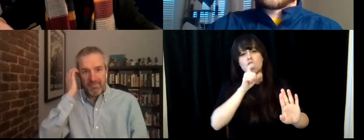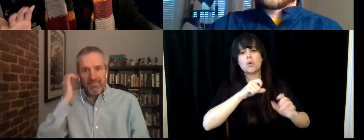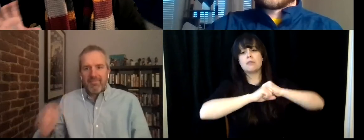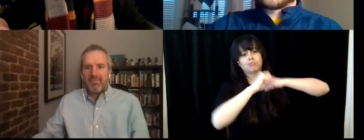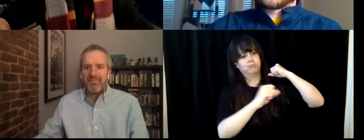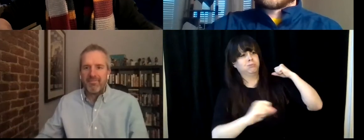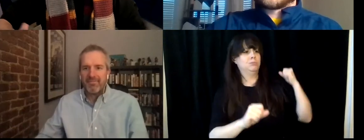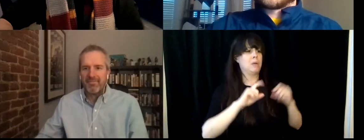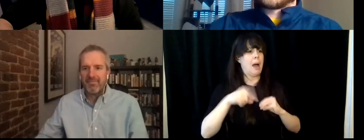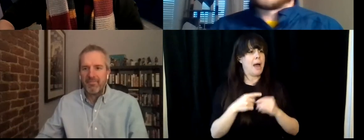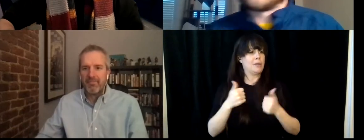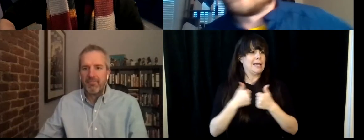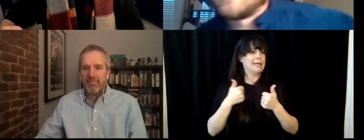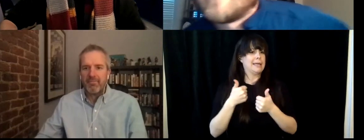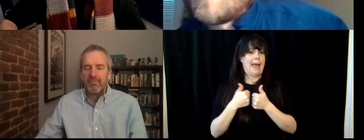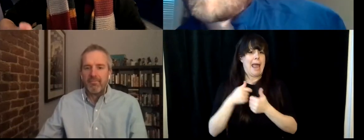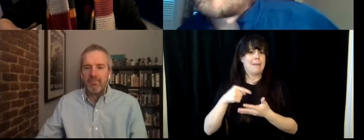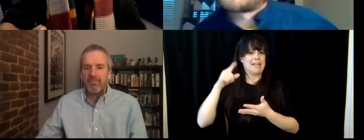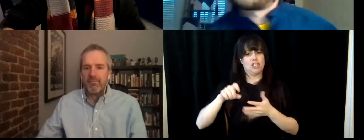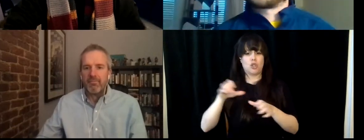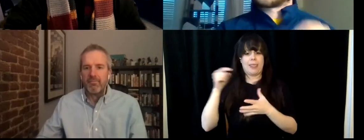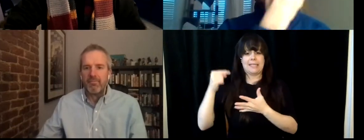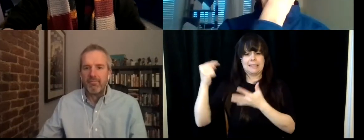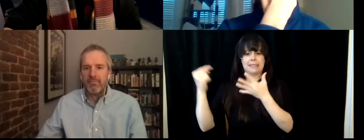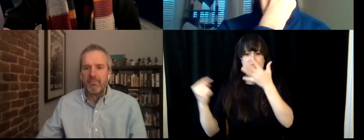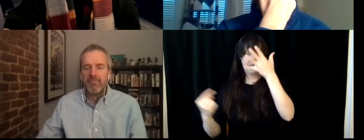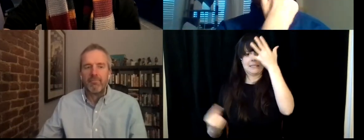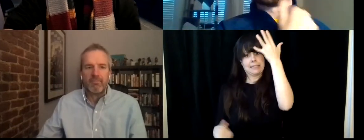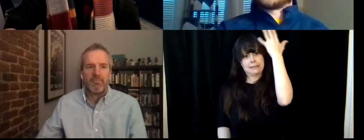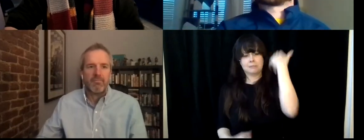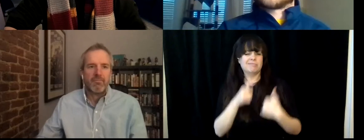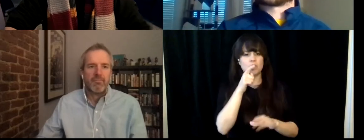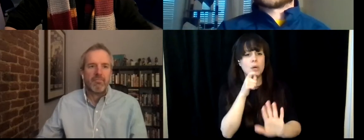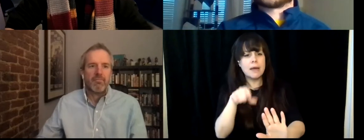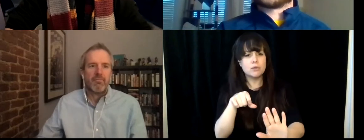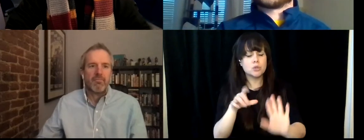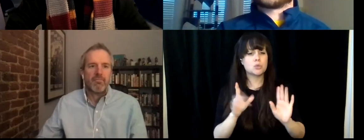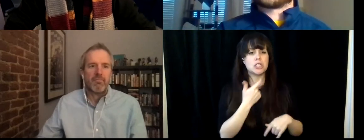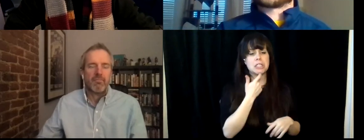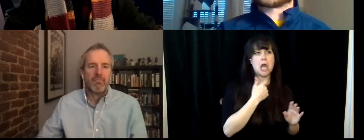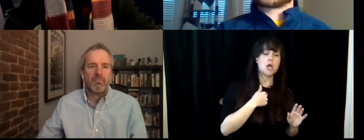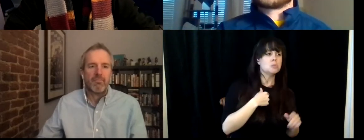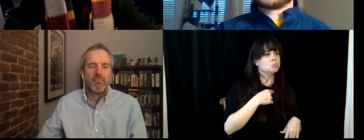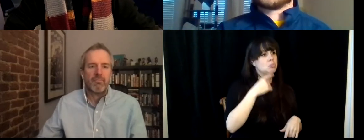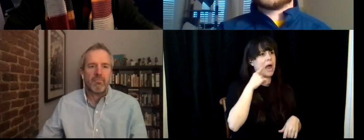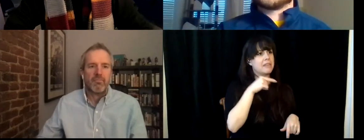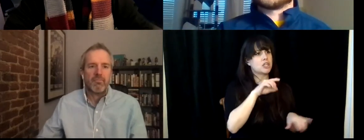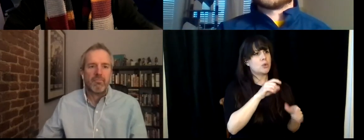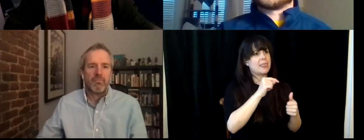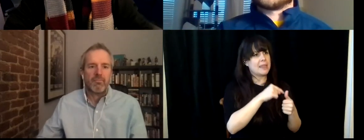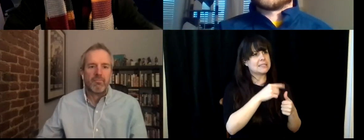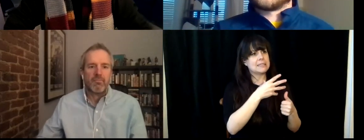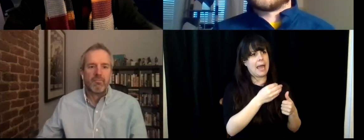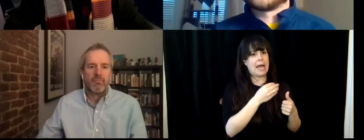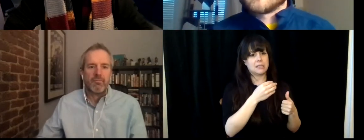game is doing something. No, you just have to be able to say, look, here's what I think and why. And so that's probably the social skill that I think that most people kind